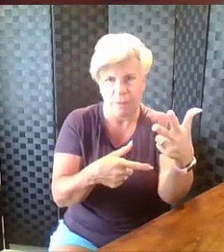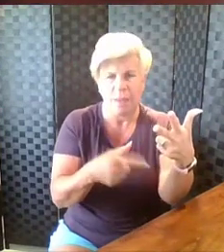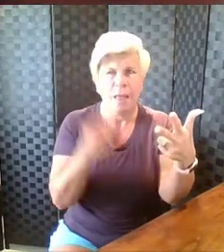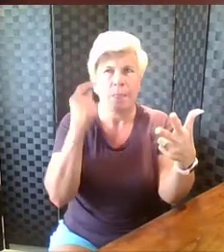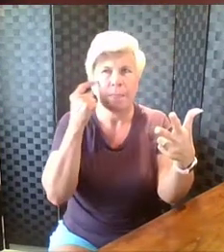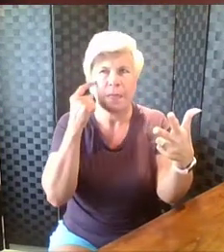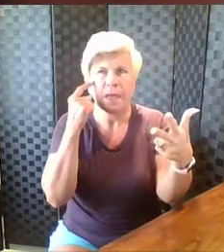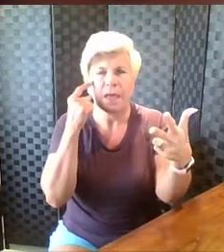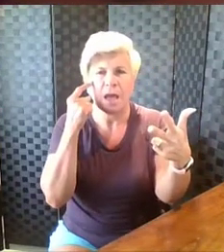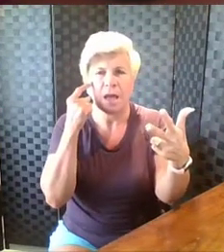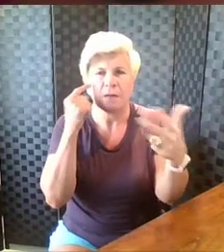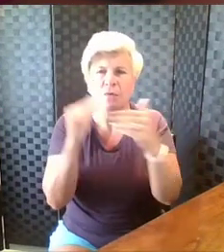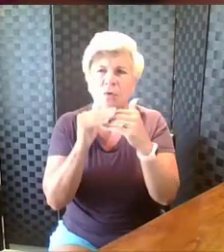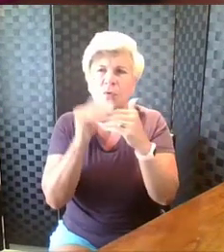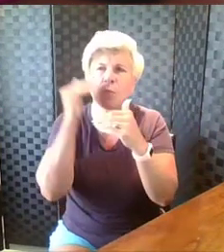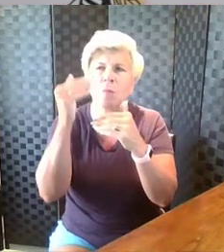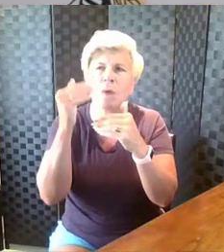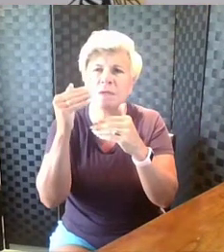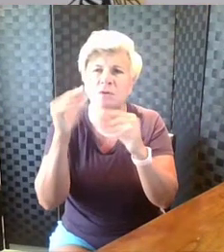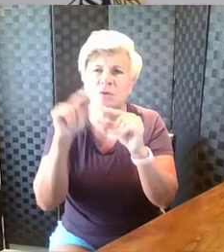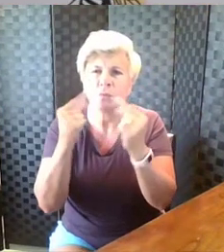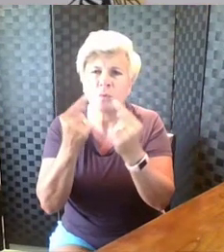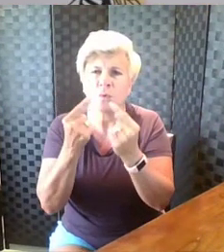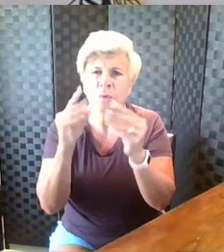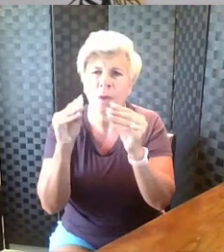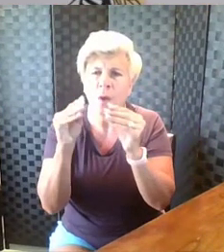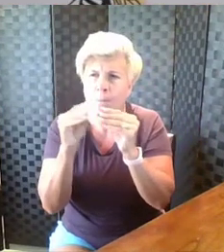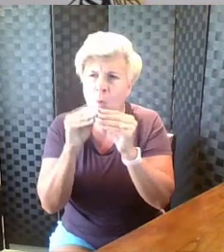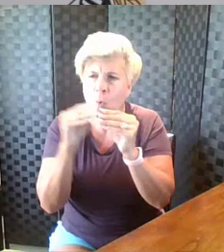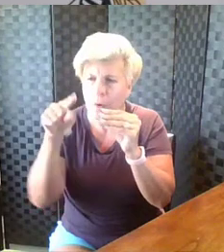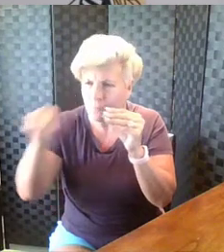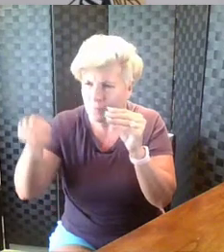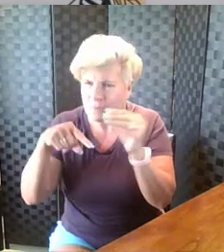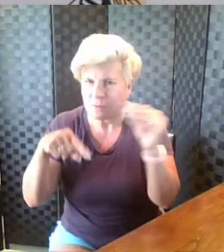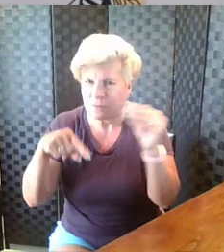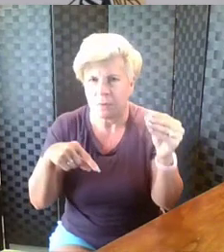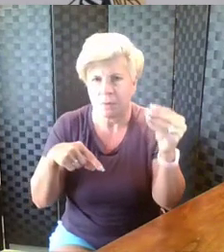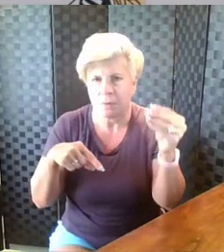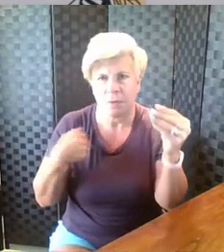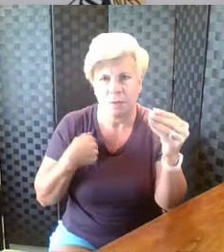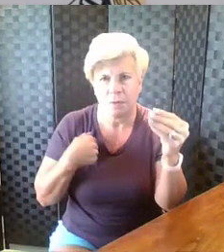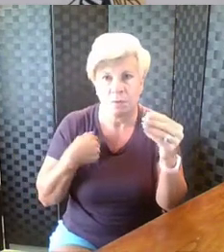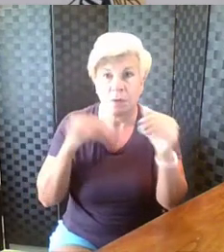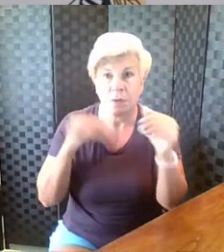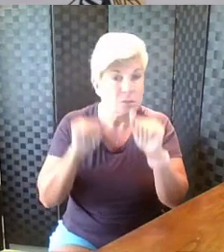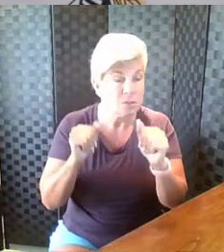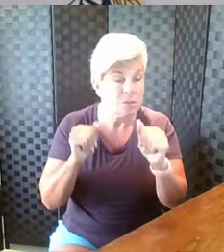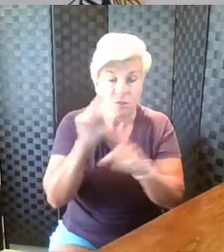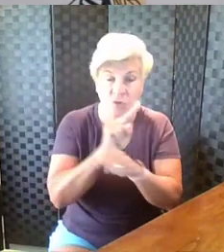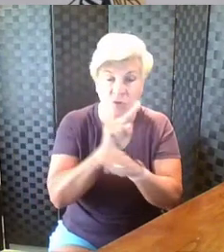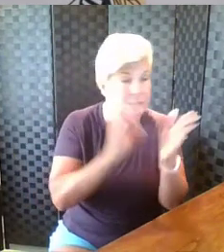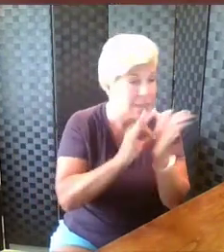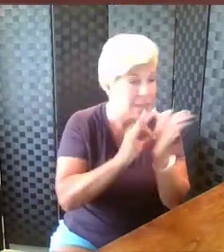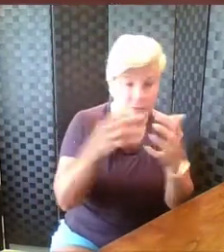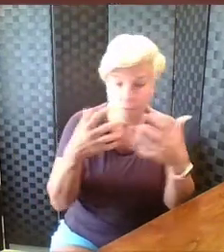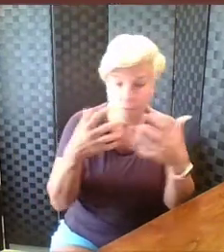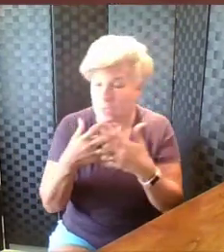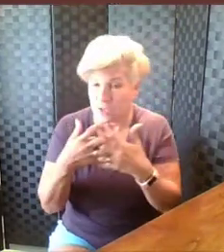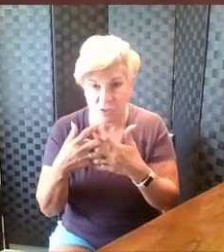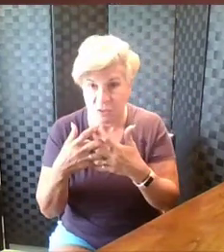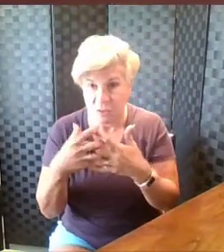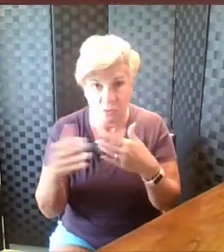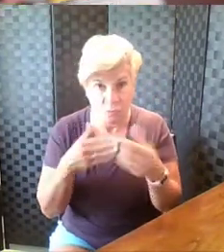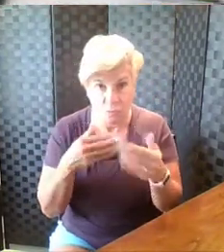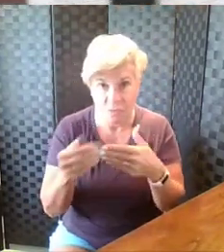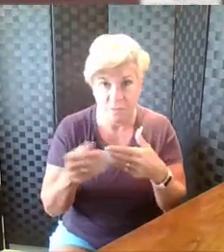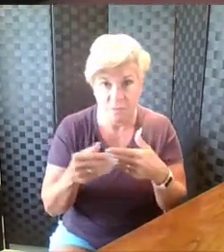up with a greater group or a group of more to put in this circle. So I could use matching or counting, and I'm going to take some